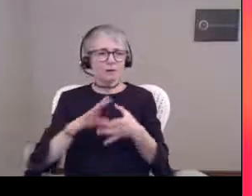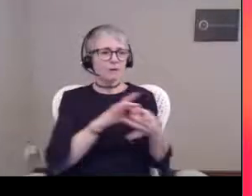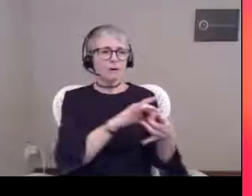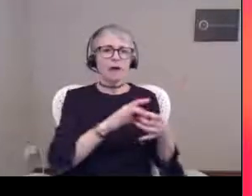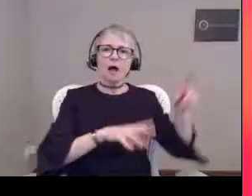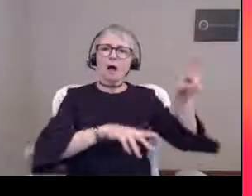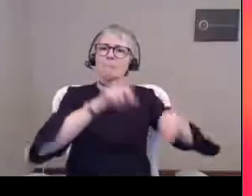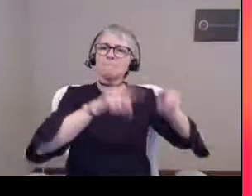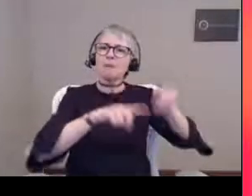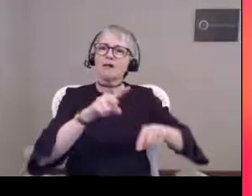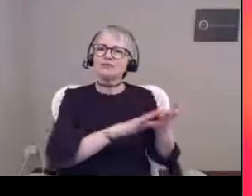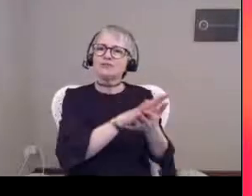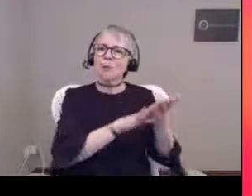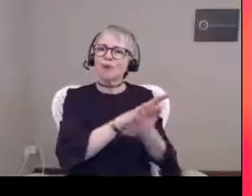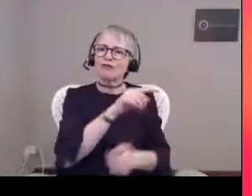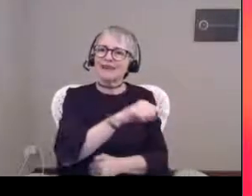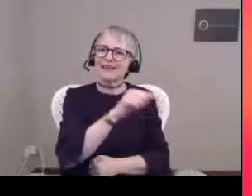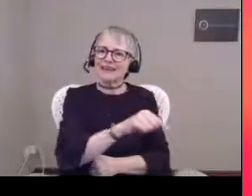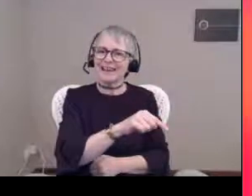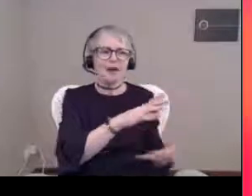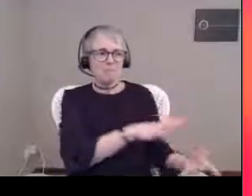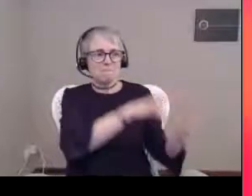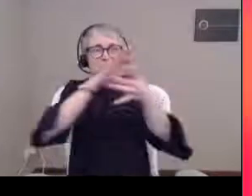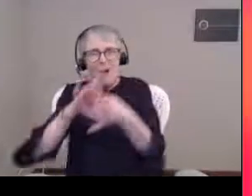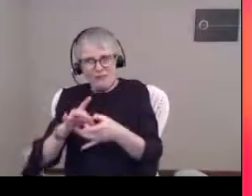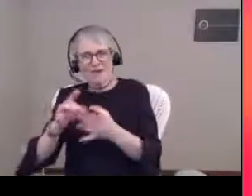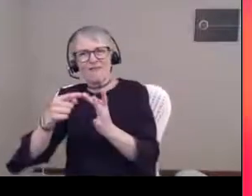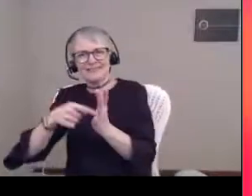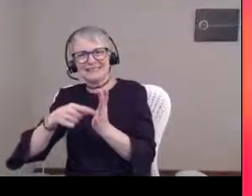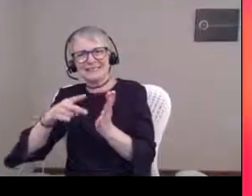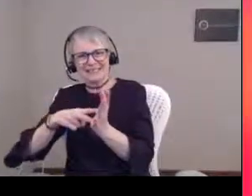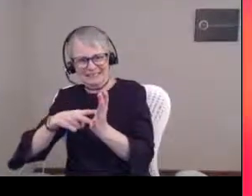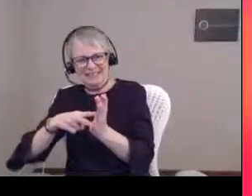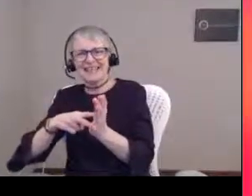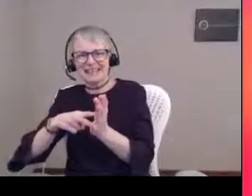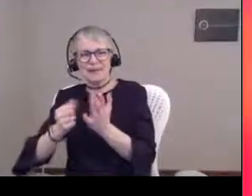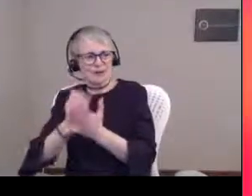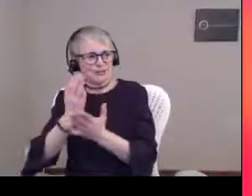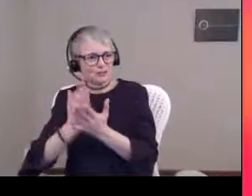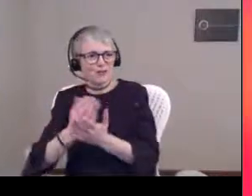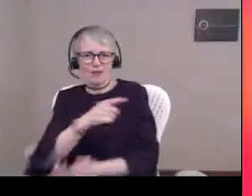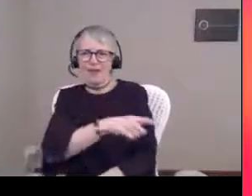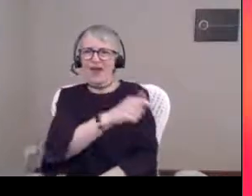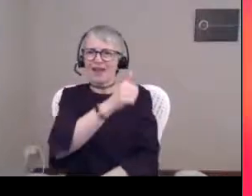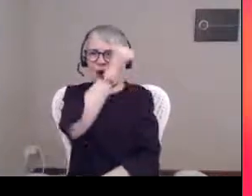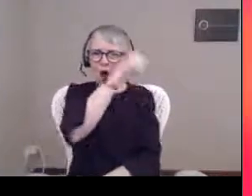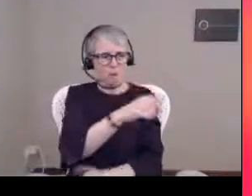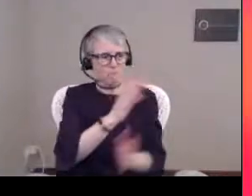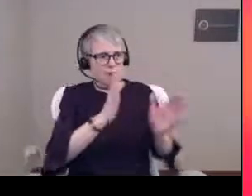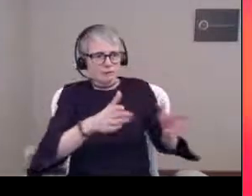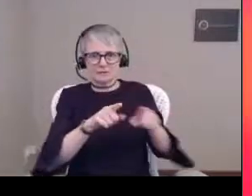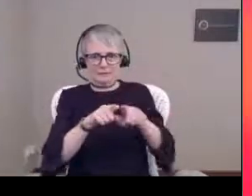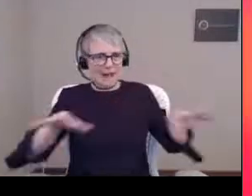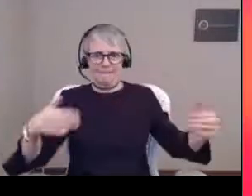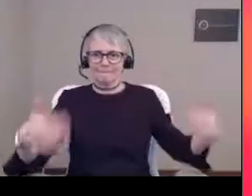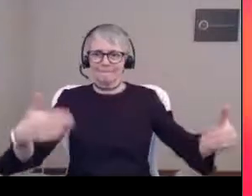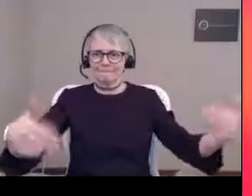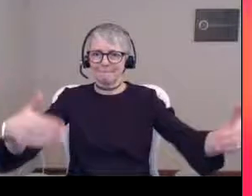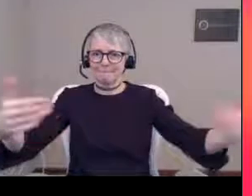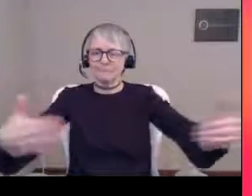Mammoth Media, who are part of ITV, to ensure that we have that stuff happening. And I think with Mammoth at the moment, we've launched a trainee scheme as